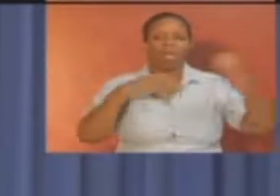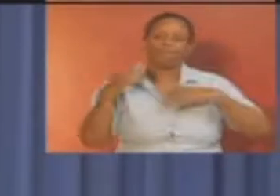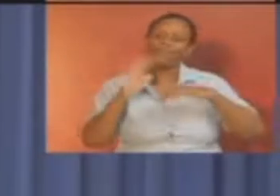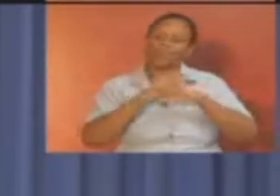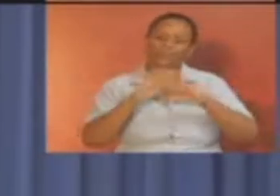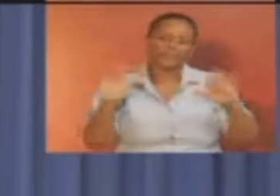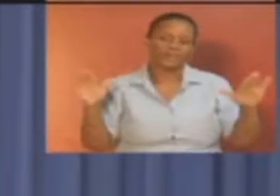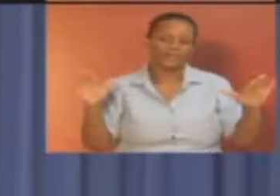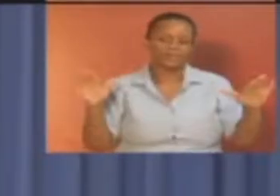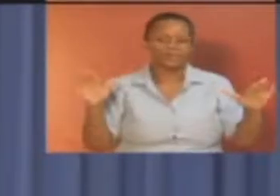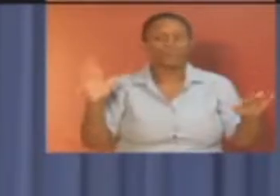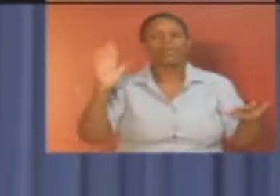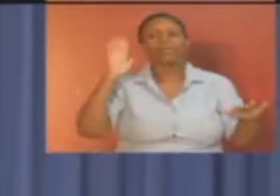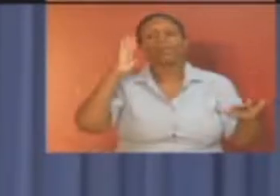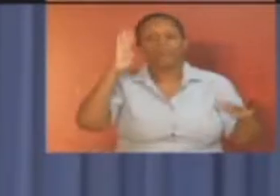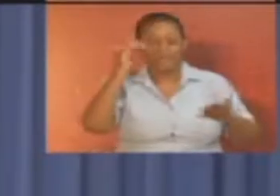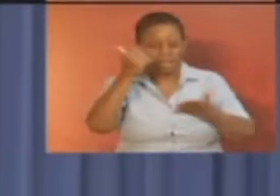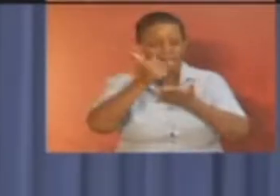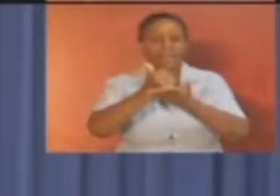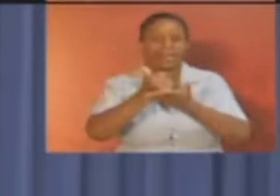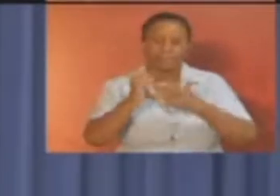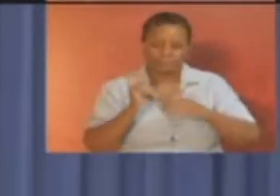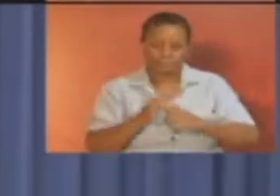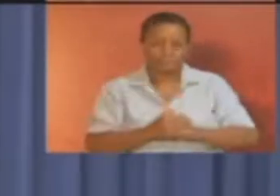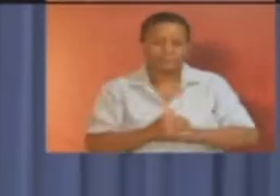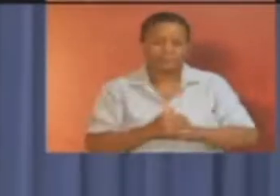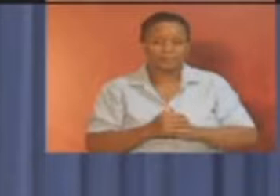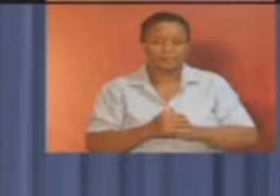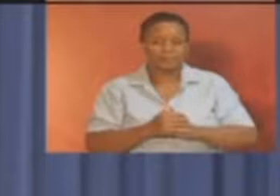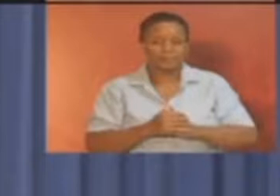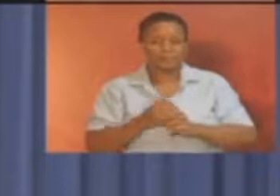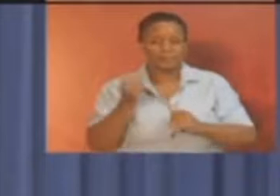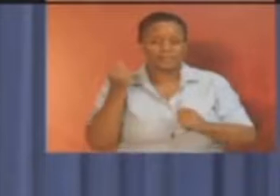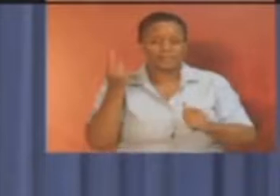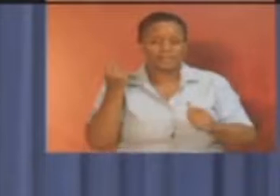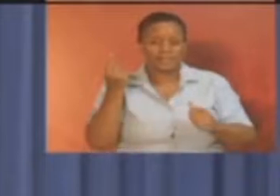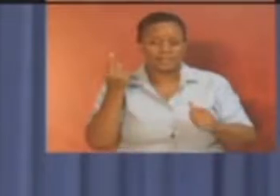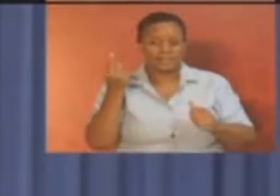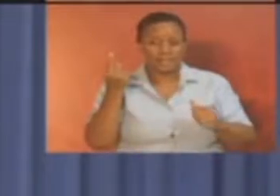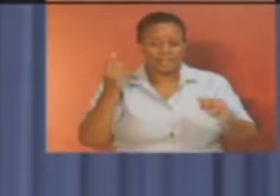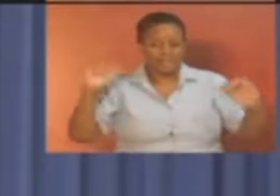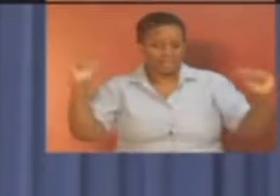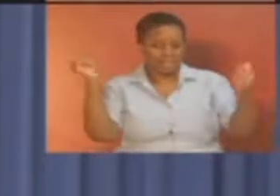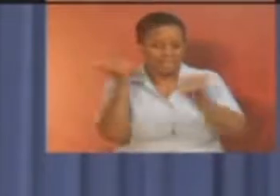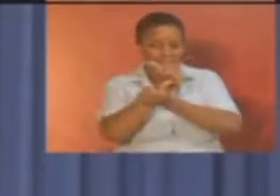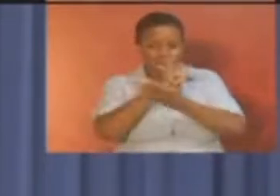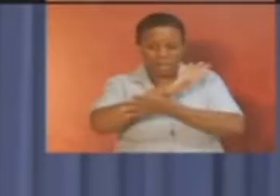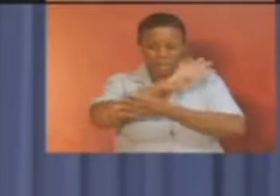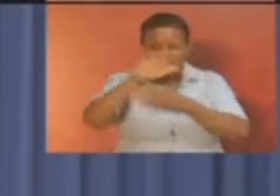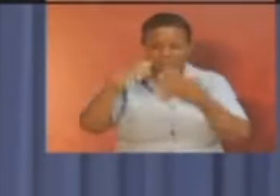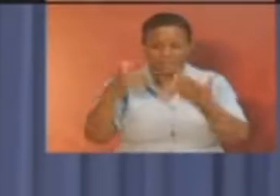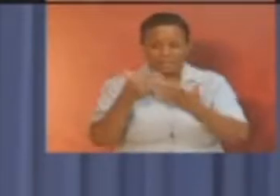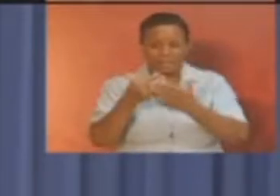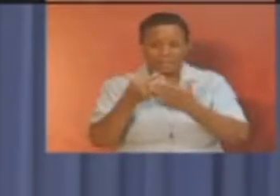it is not everybody who is affected by this intervention that is a basket case.